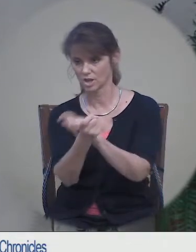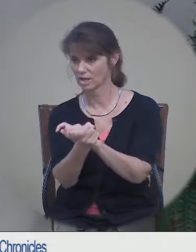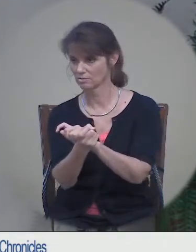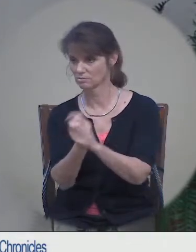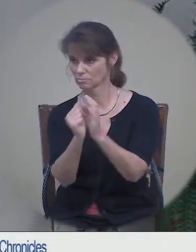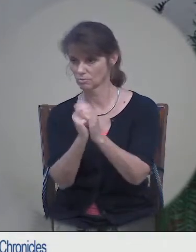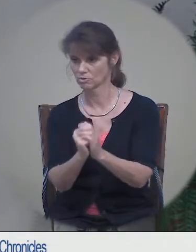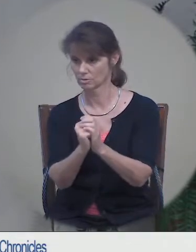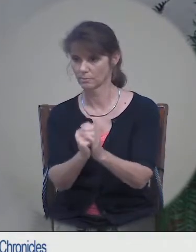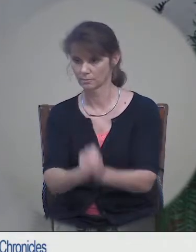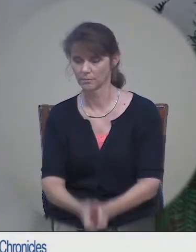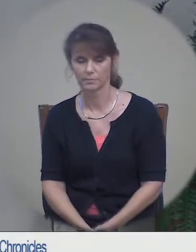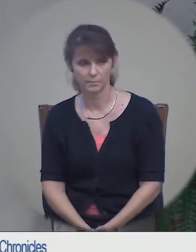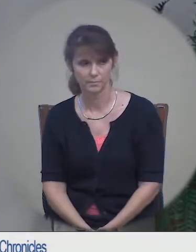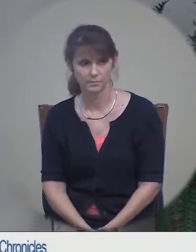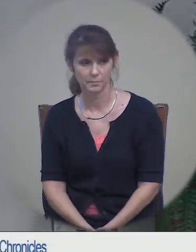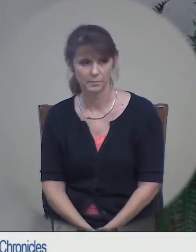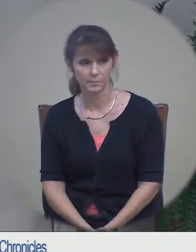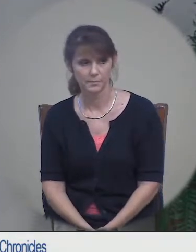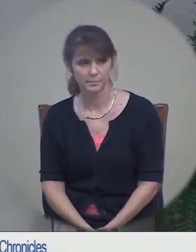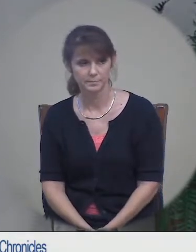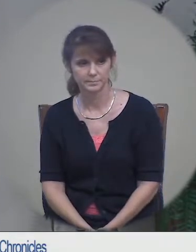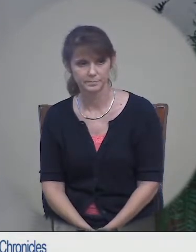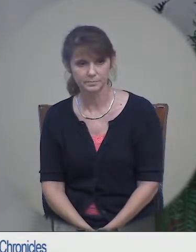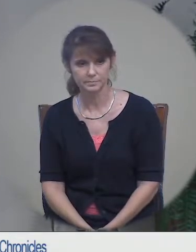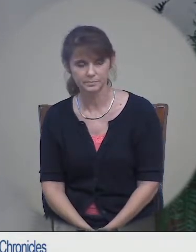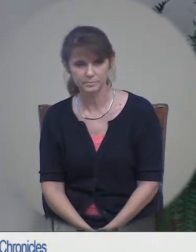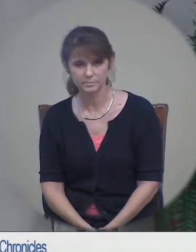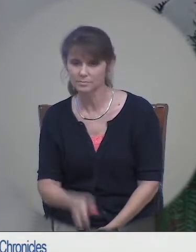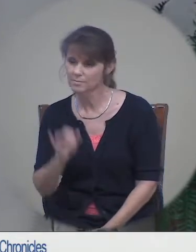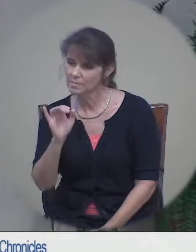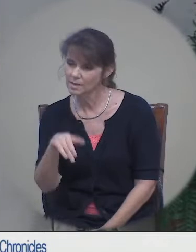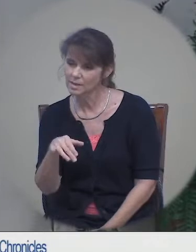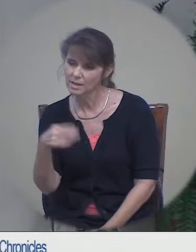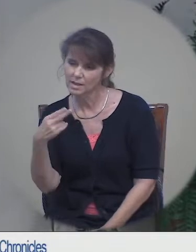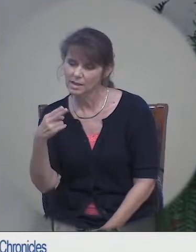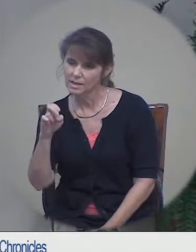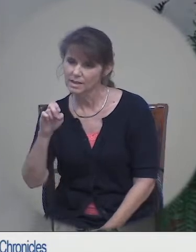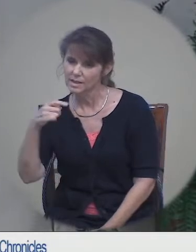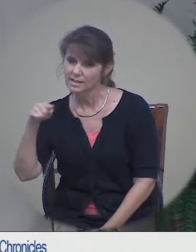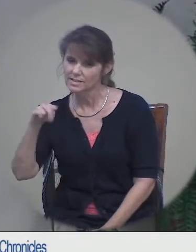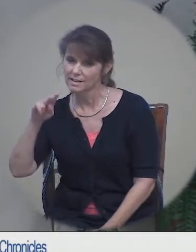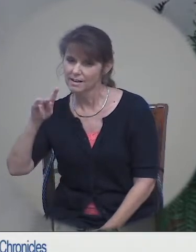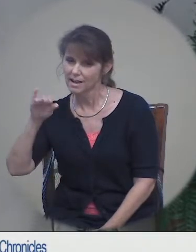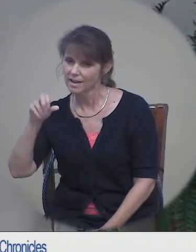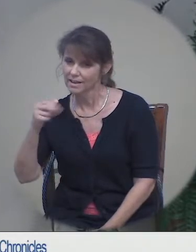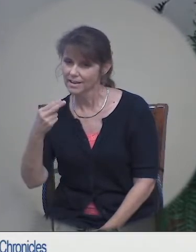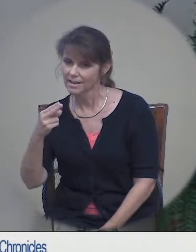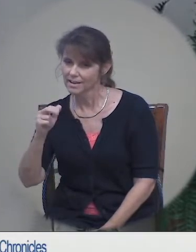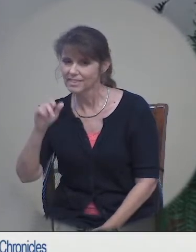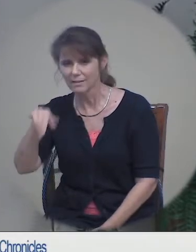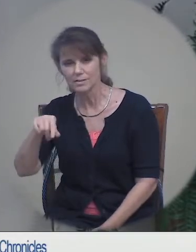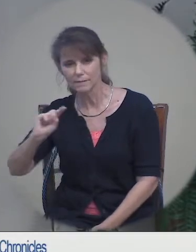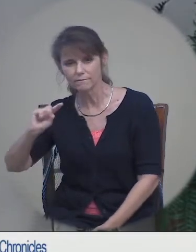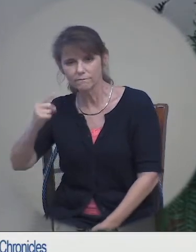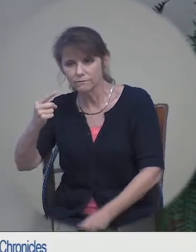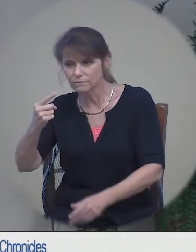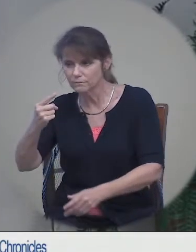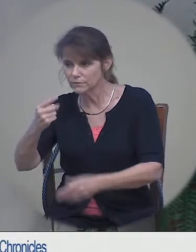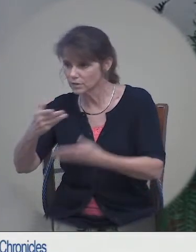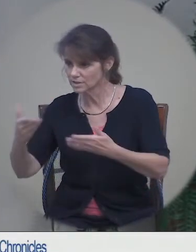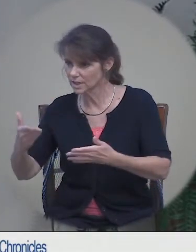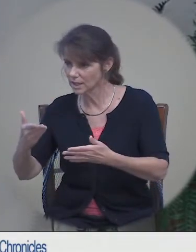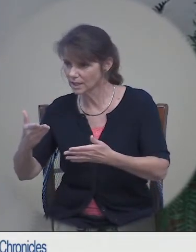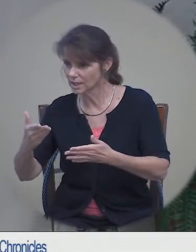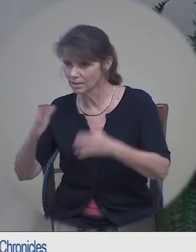And it's this. Why is that the first thing Hezekiah did? I mean, you got